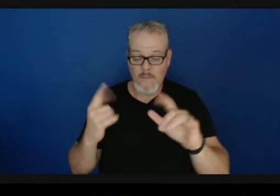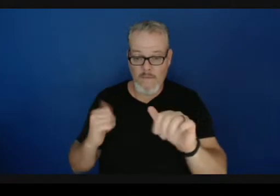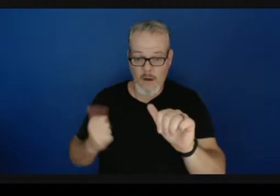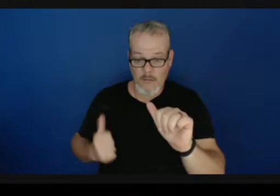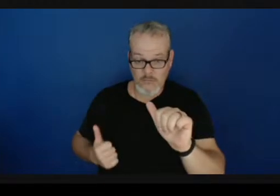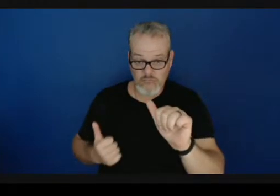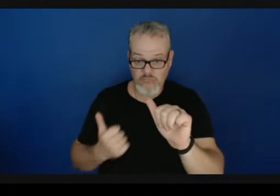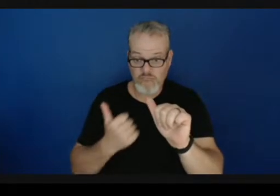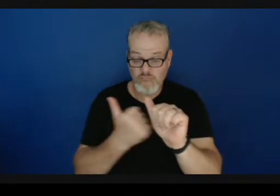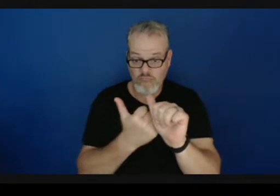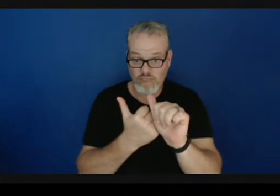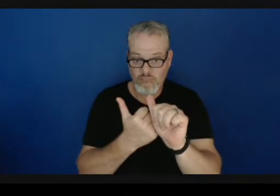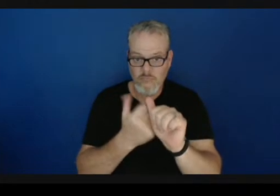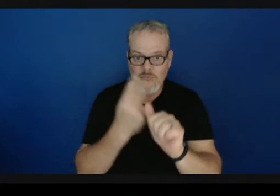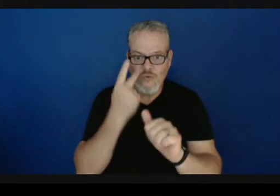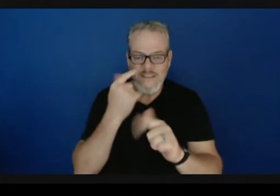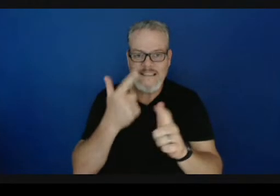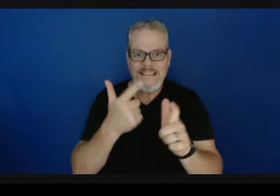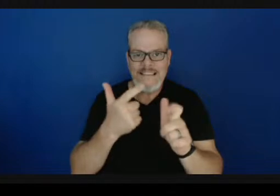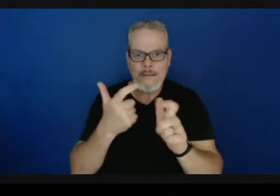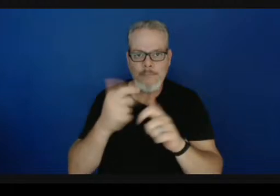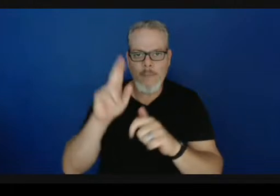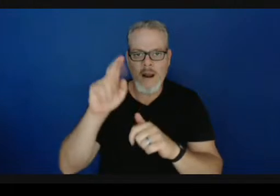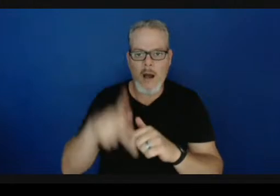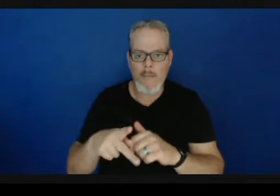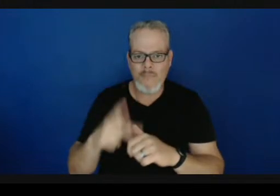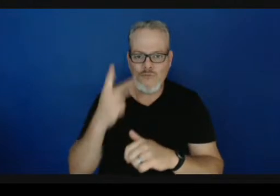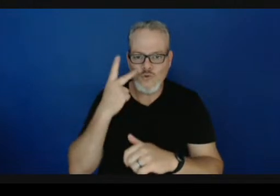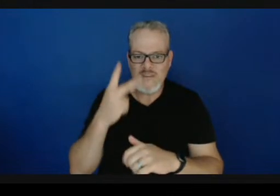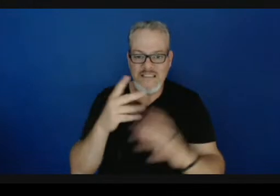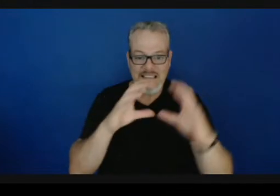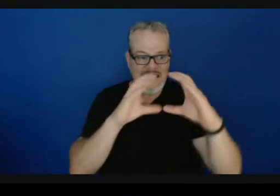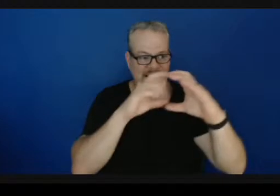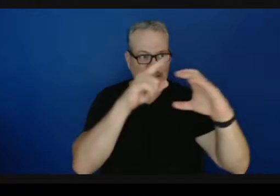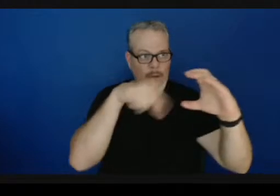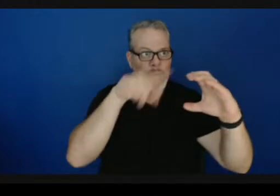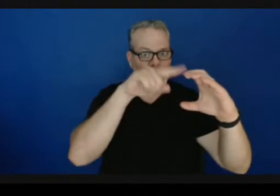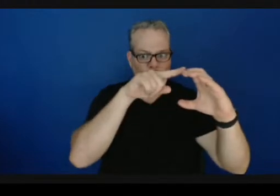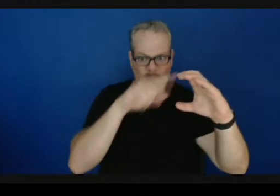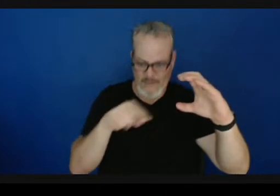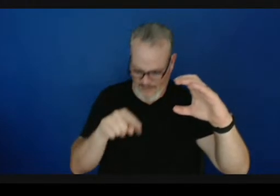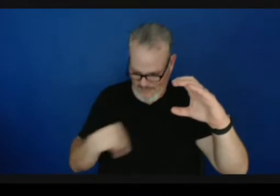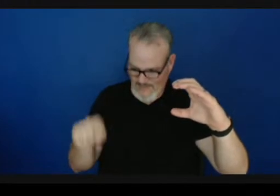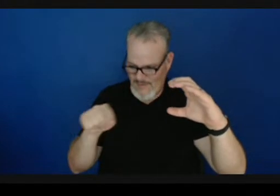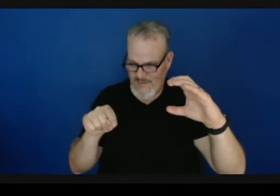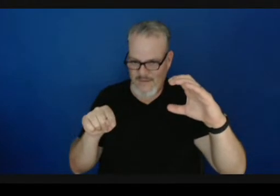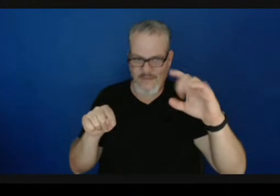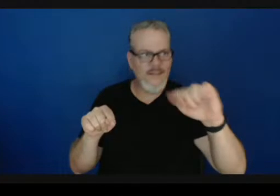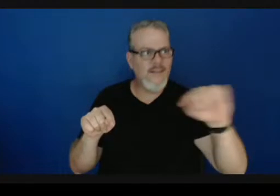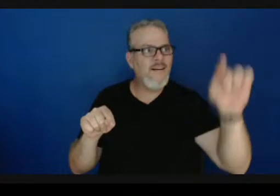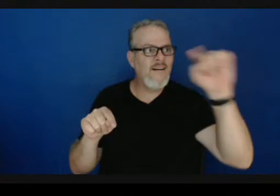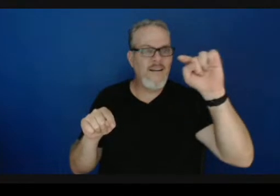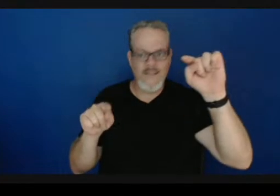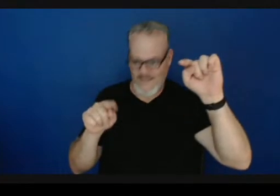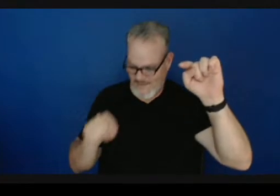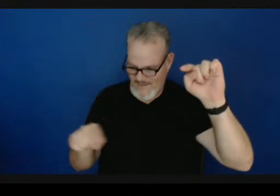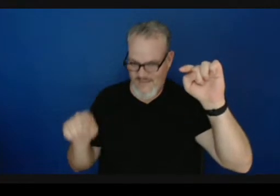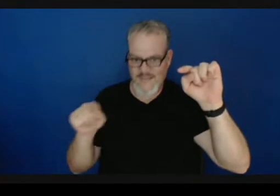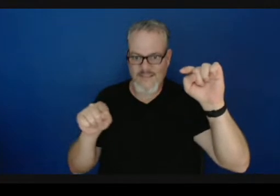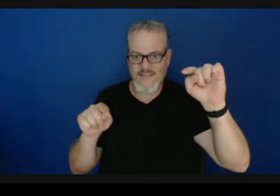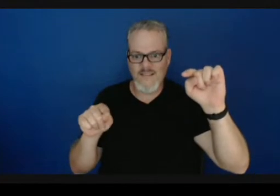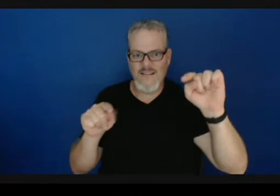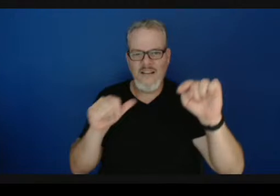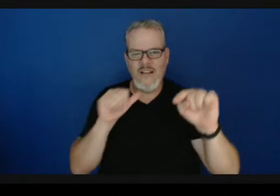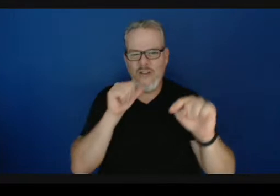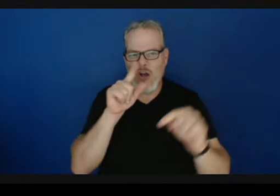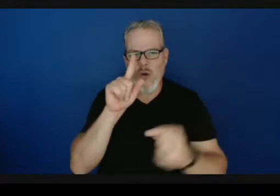early years, it was alternating more so cluster over here, then more so cluster over here. Not 1,000%, right?